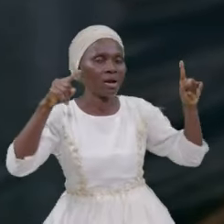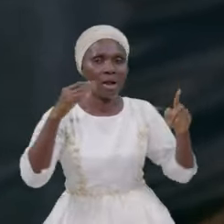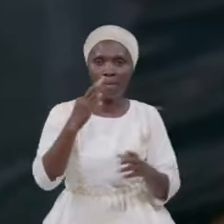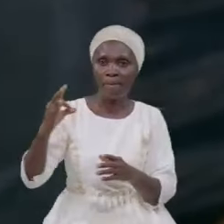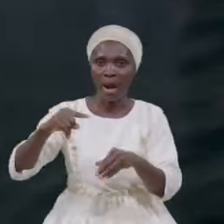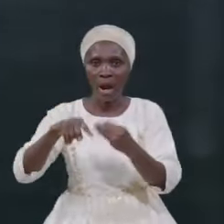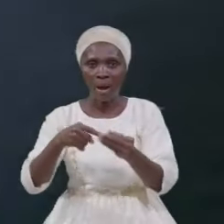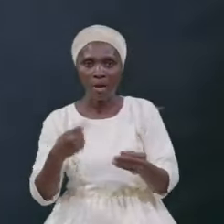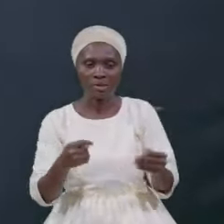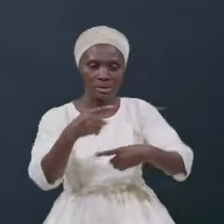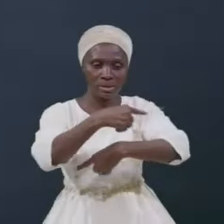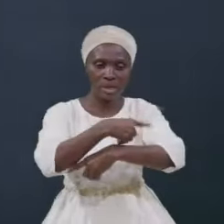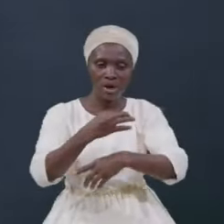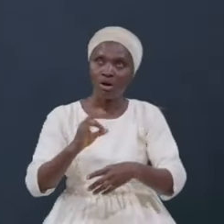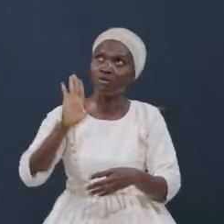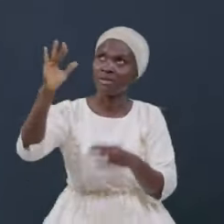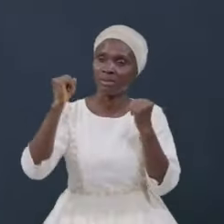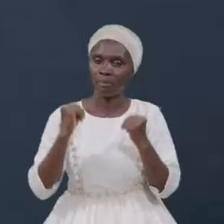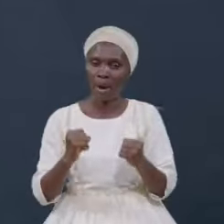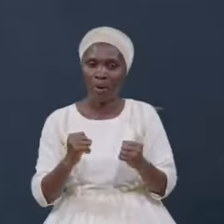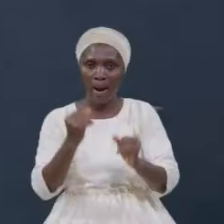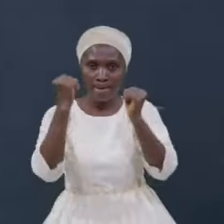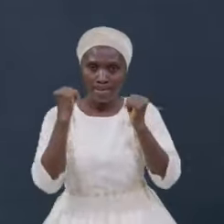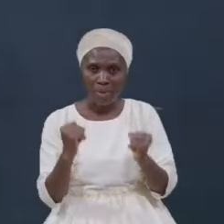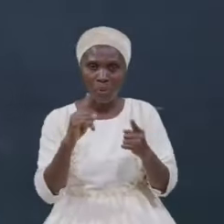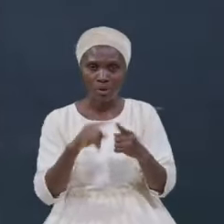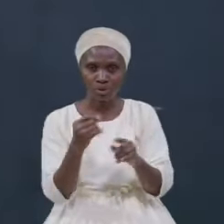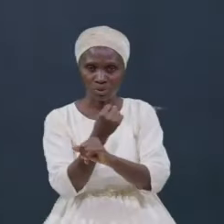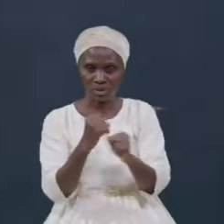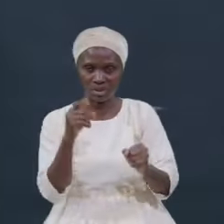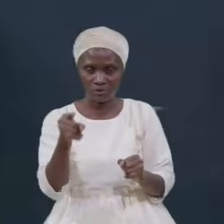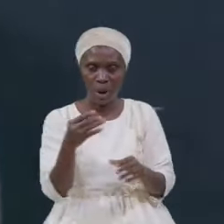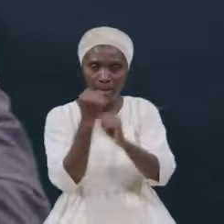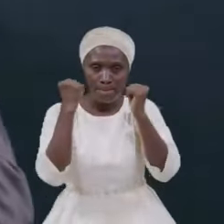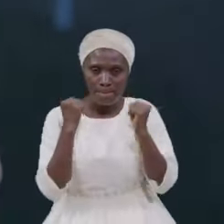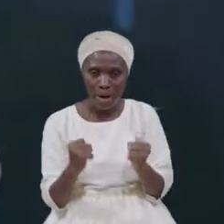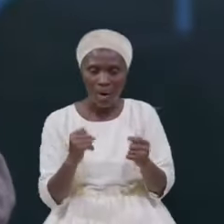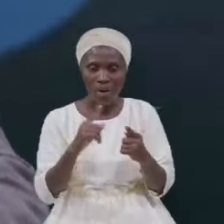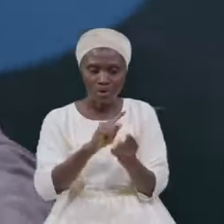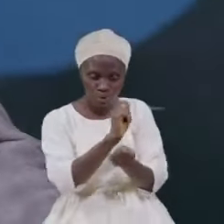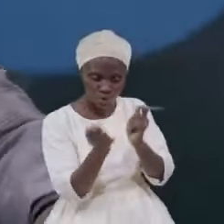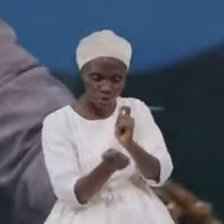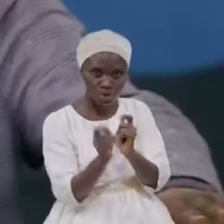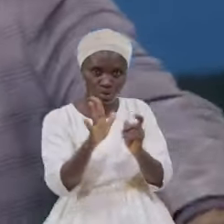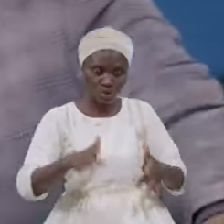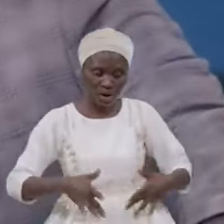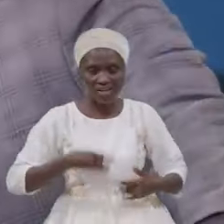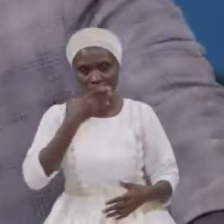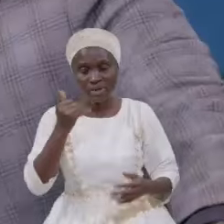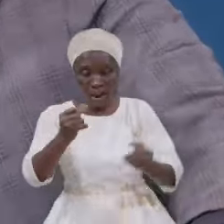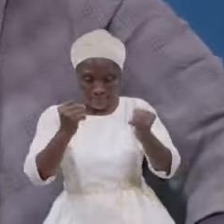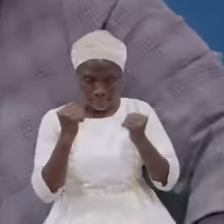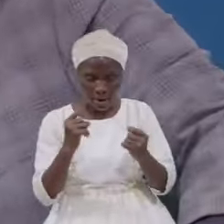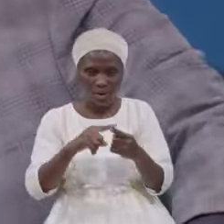around, power to purify, power to sanctify, power to so empower you.